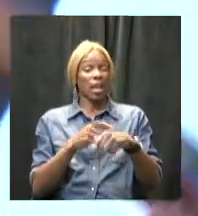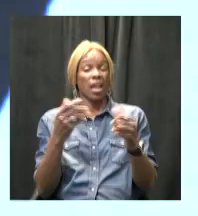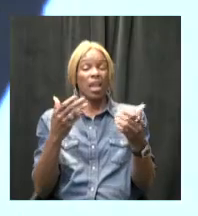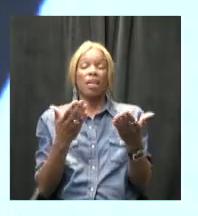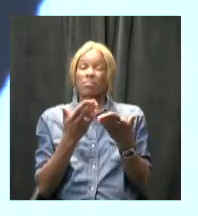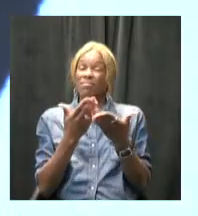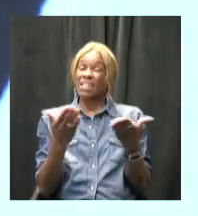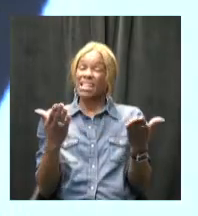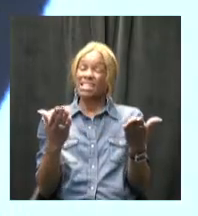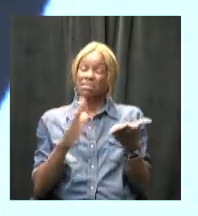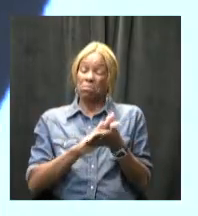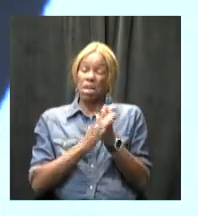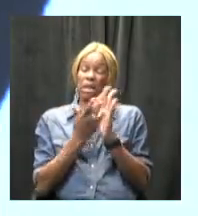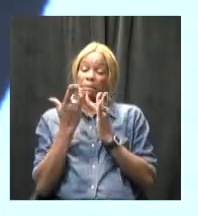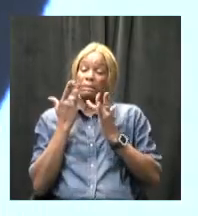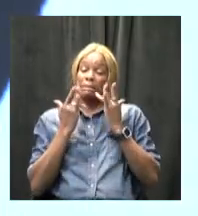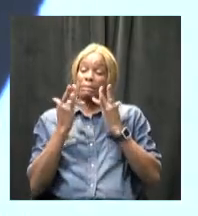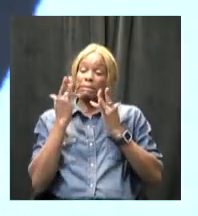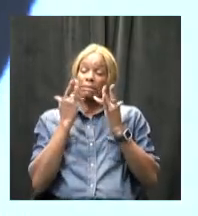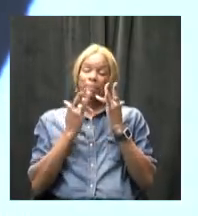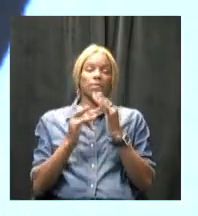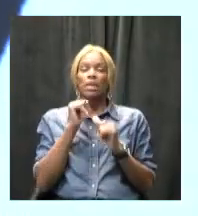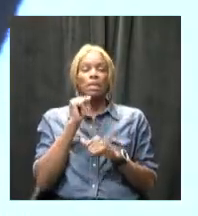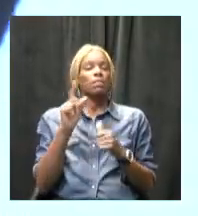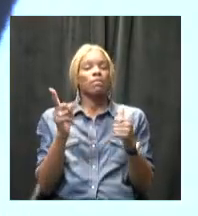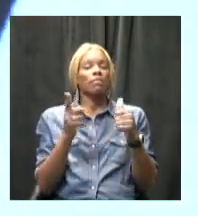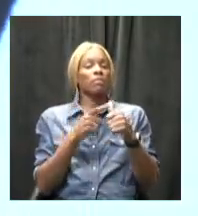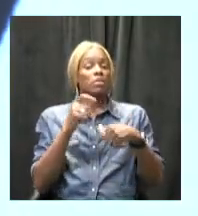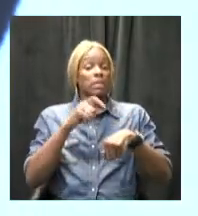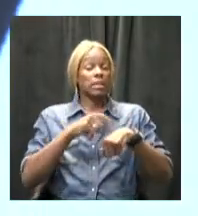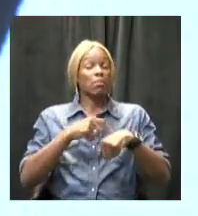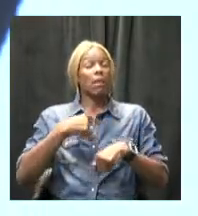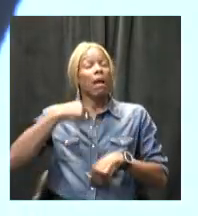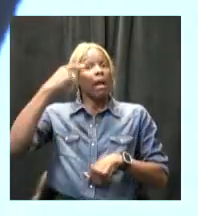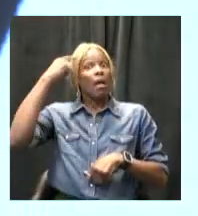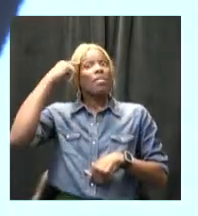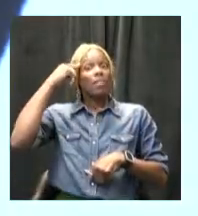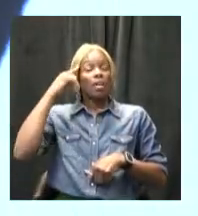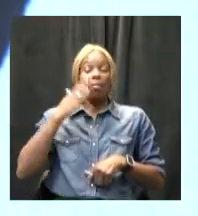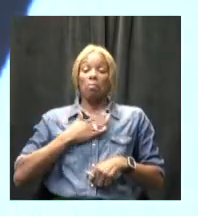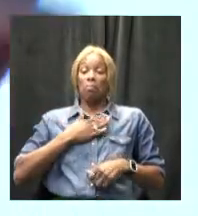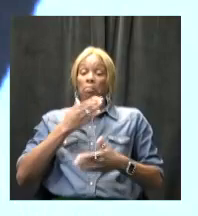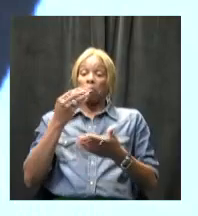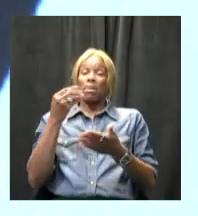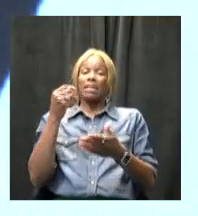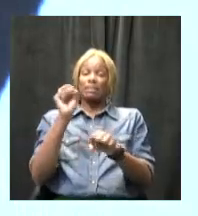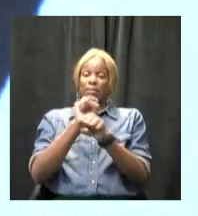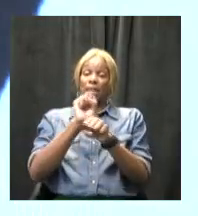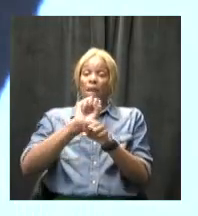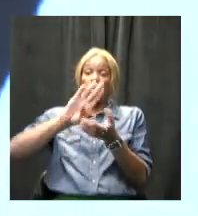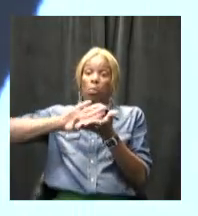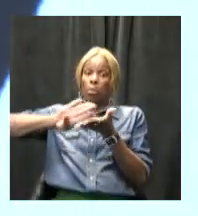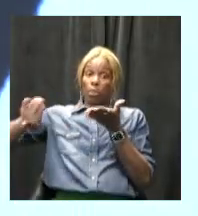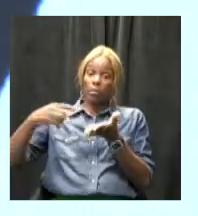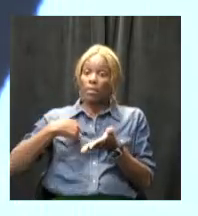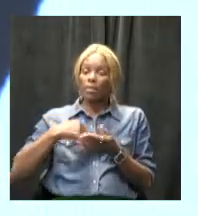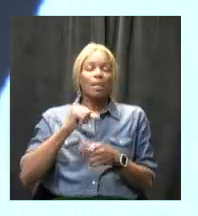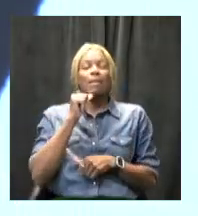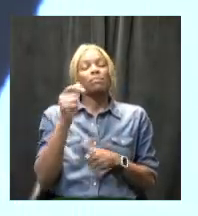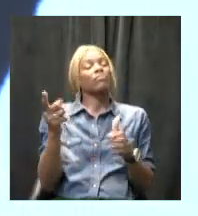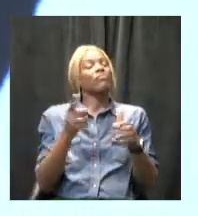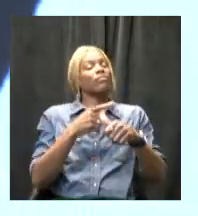been lean. This ain't the first time that I thought I might lose my job. This ain't the first time that I